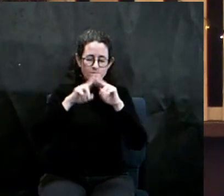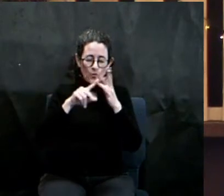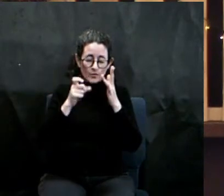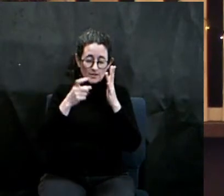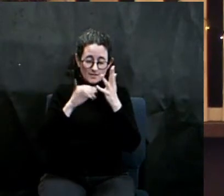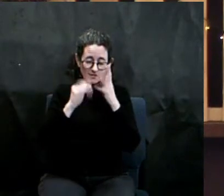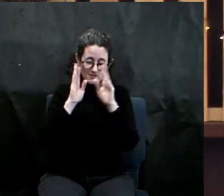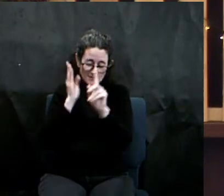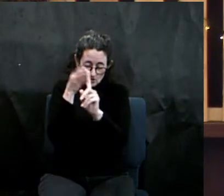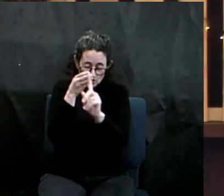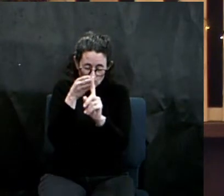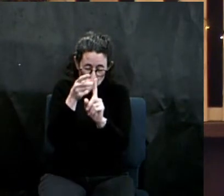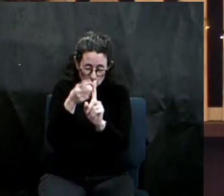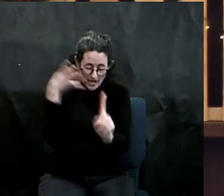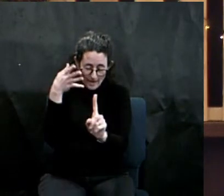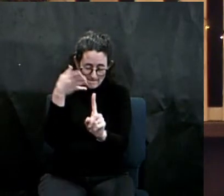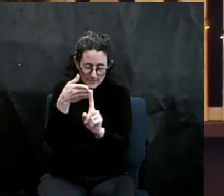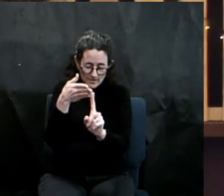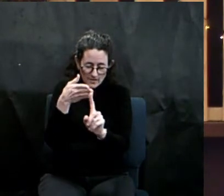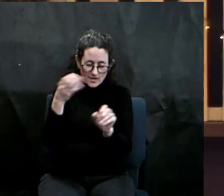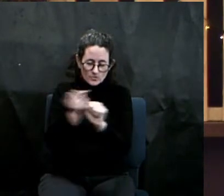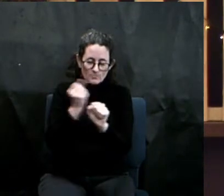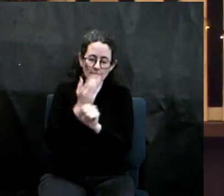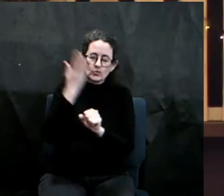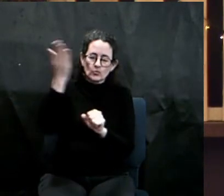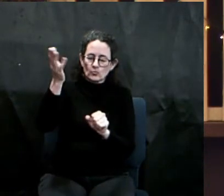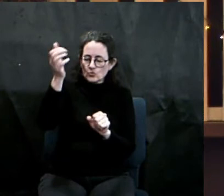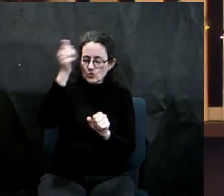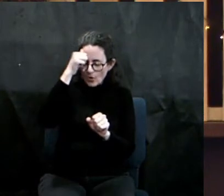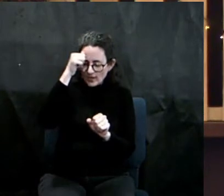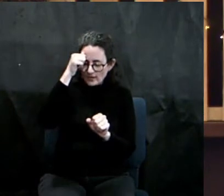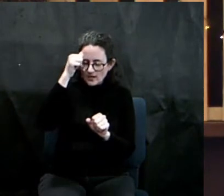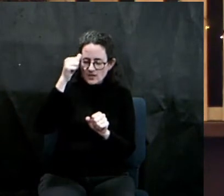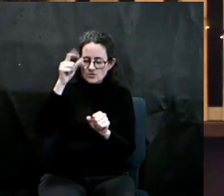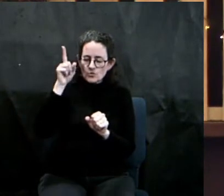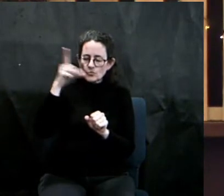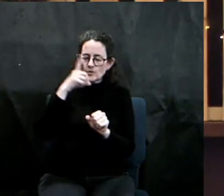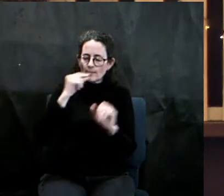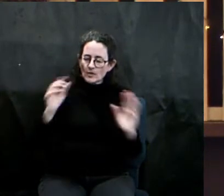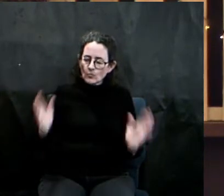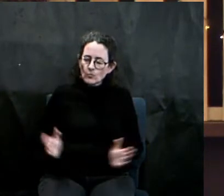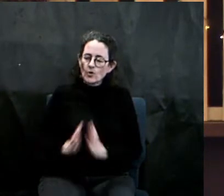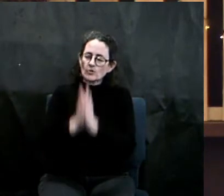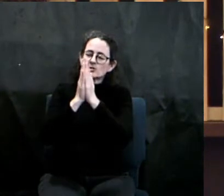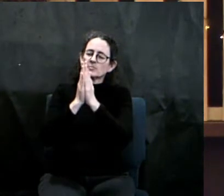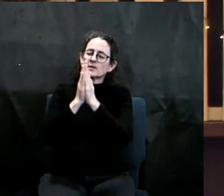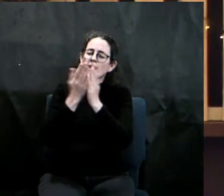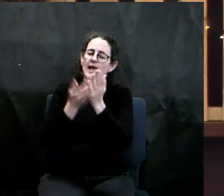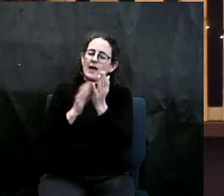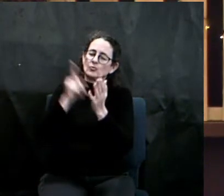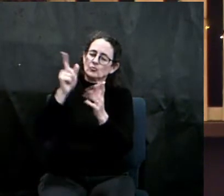known, that you might be worshipped as you deserve to be. And we pray this in Jesus'